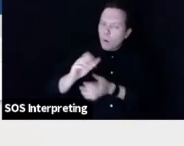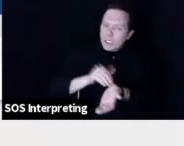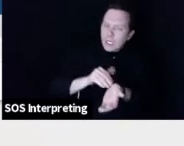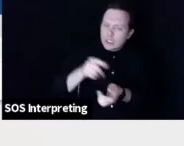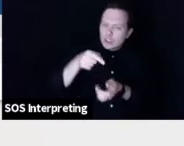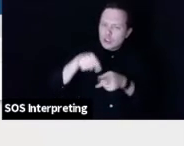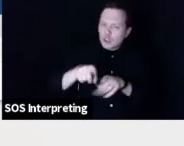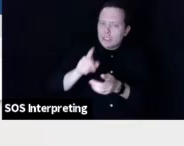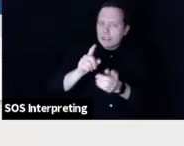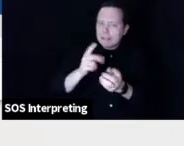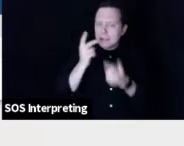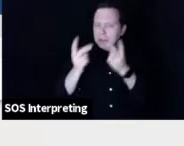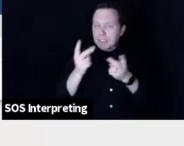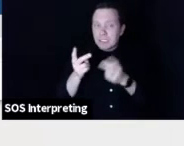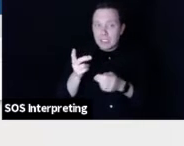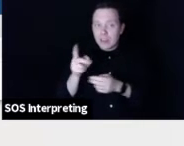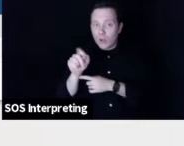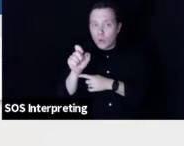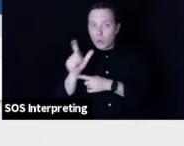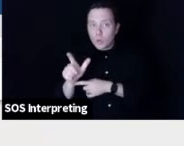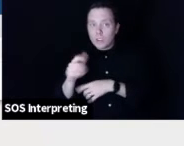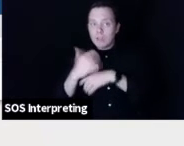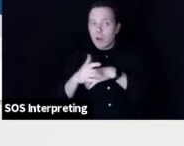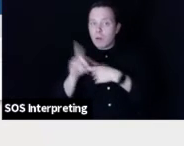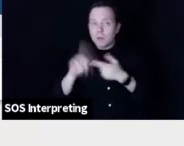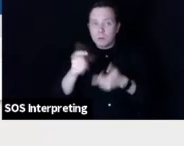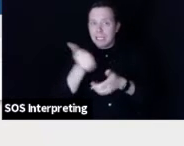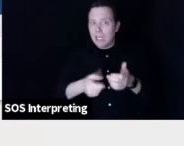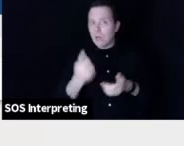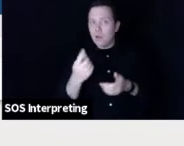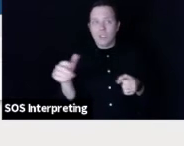that are available to anyone, and they are completely free.